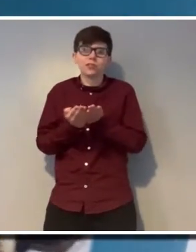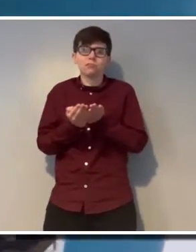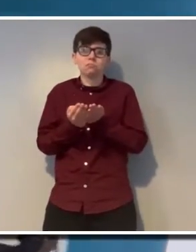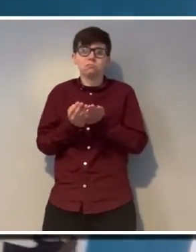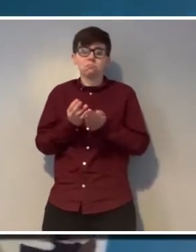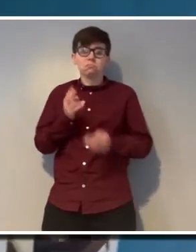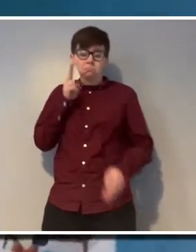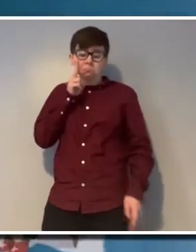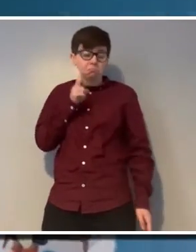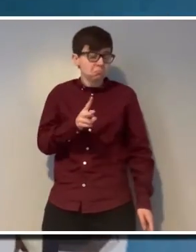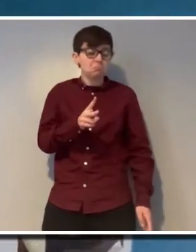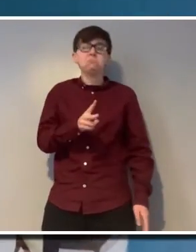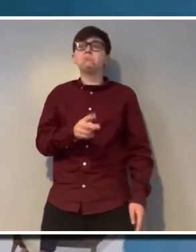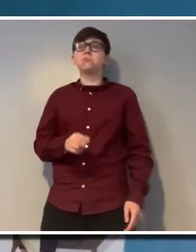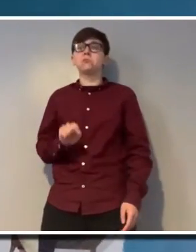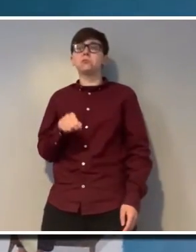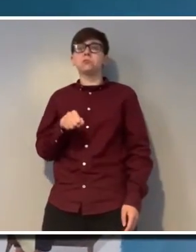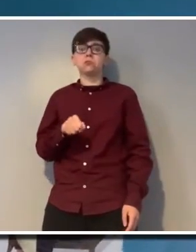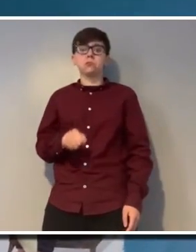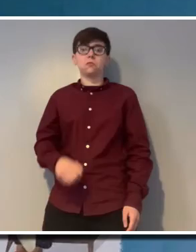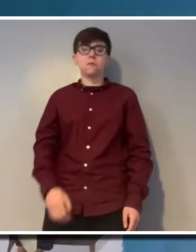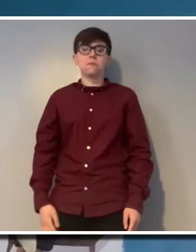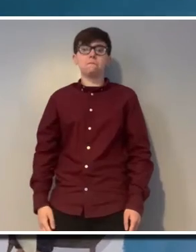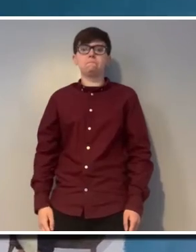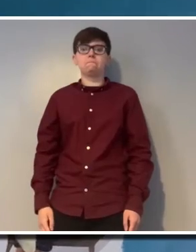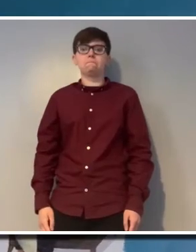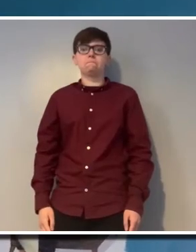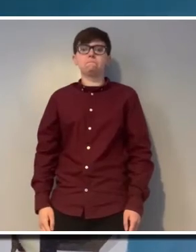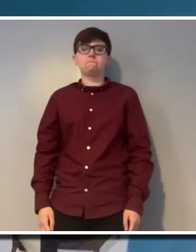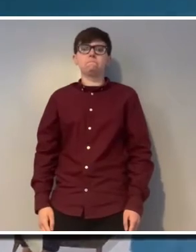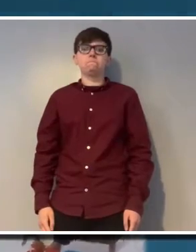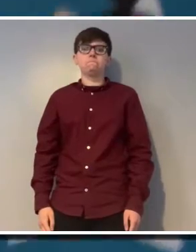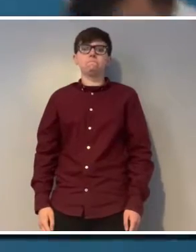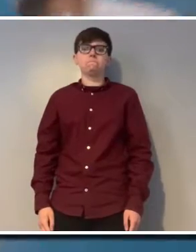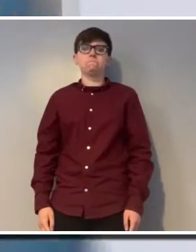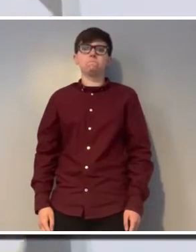He couldn't read, but he could look.